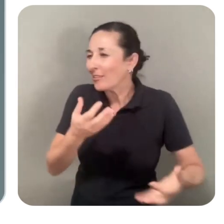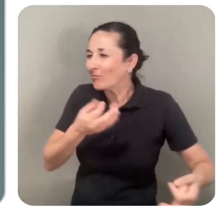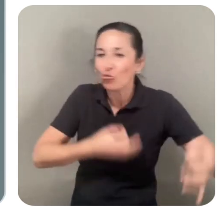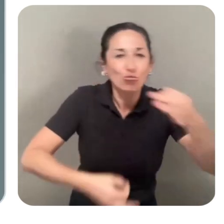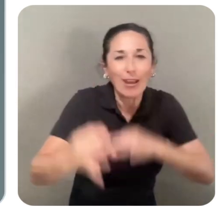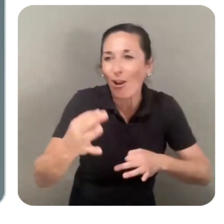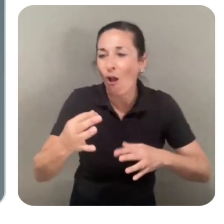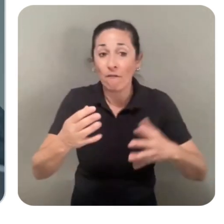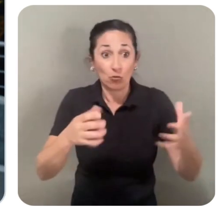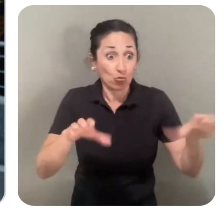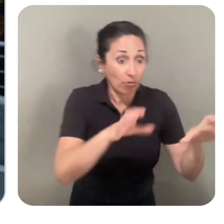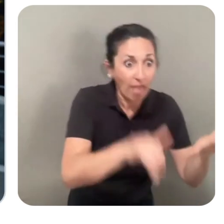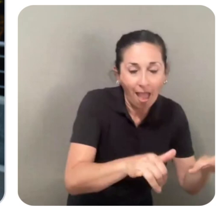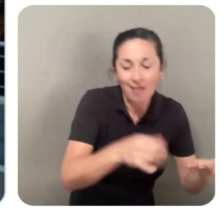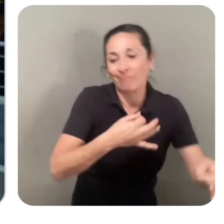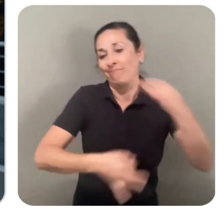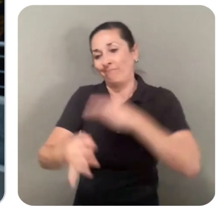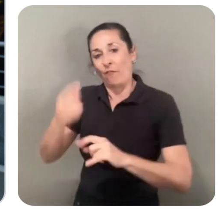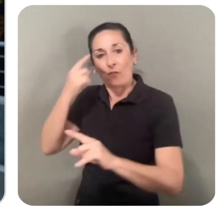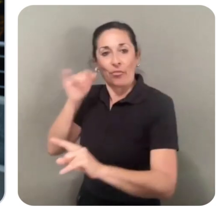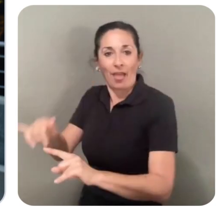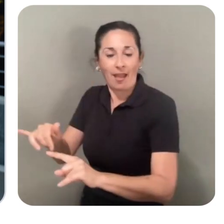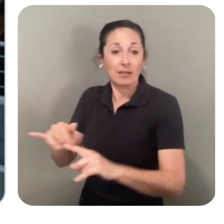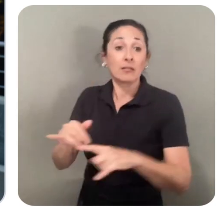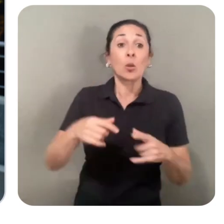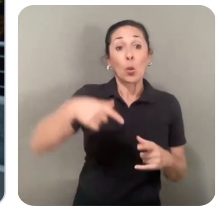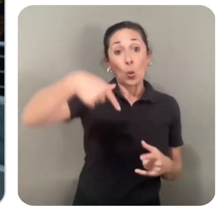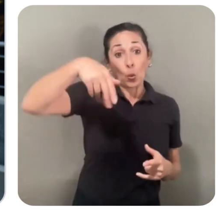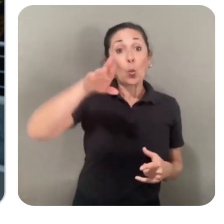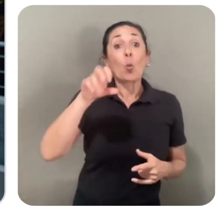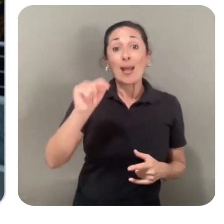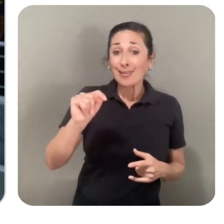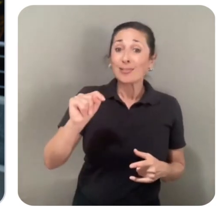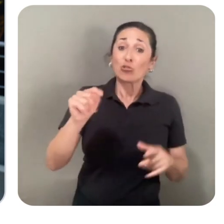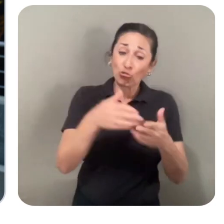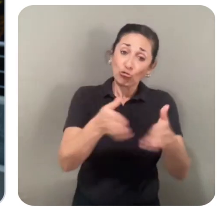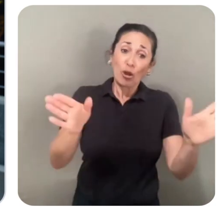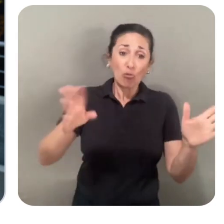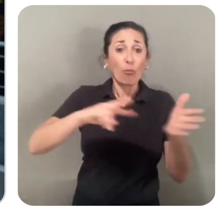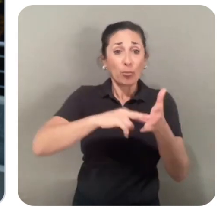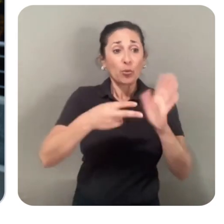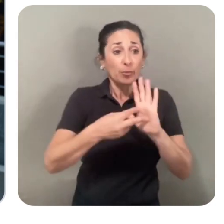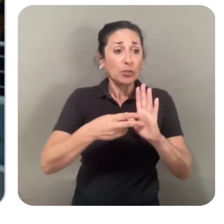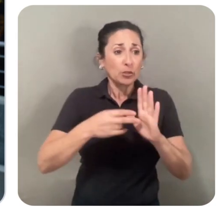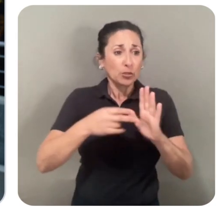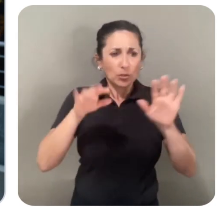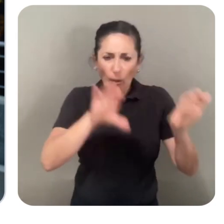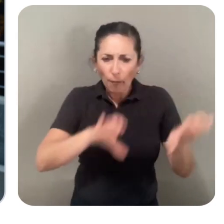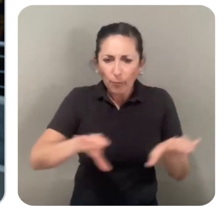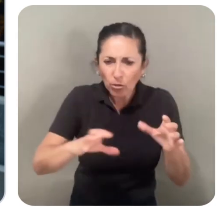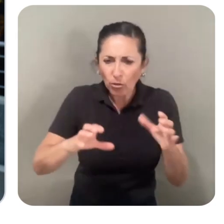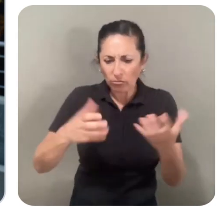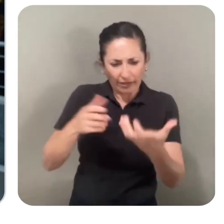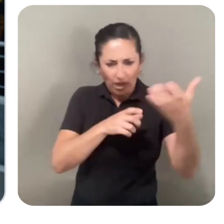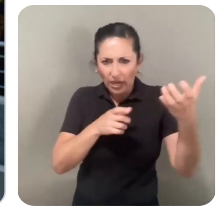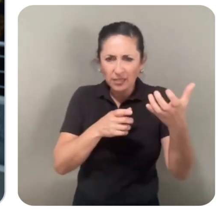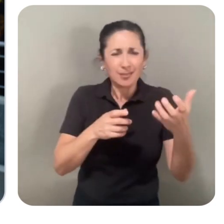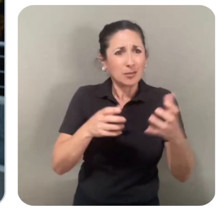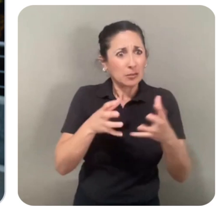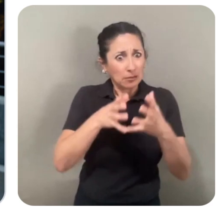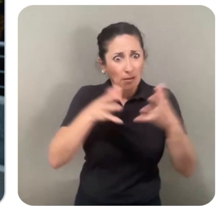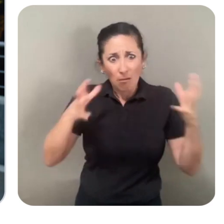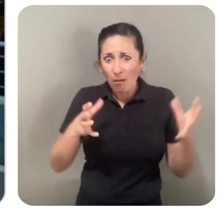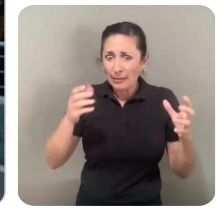to reinforce this point. The Quest is a general-purpose computing device. We have to do so much in so little time